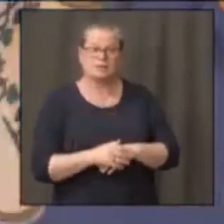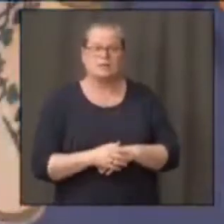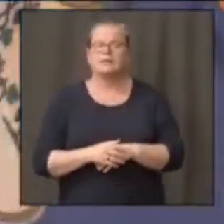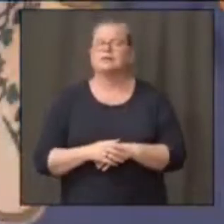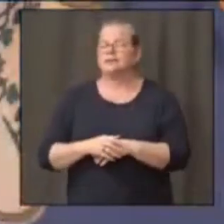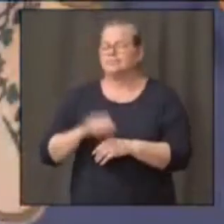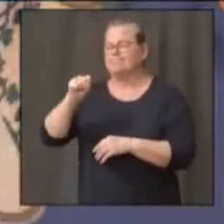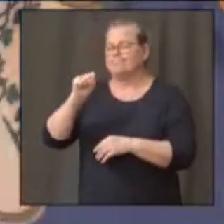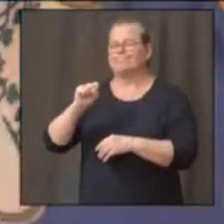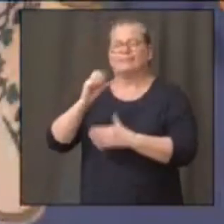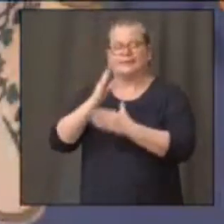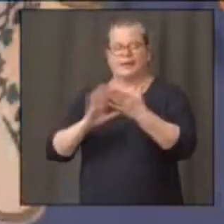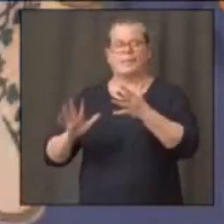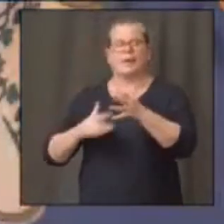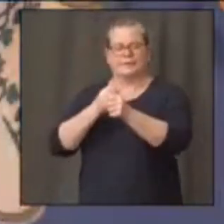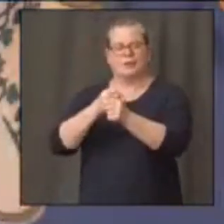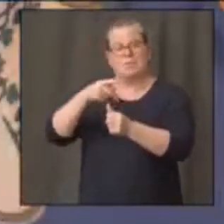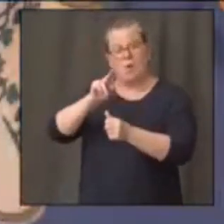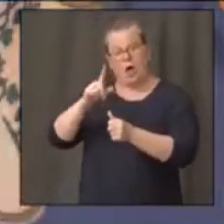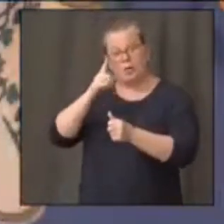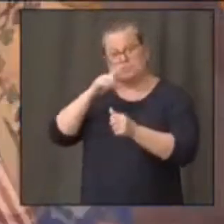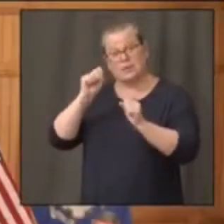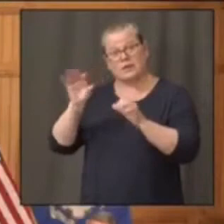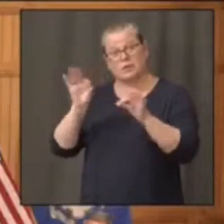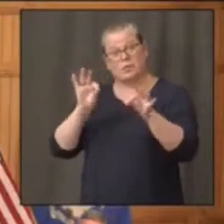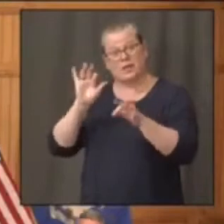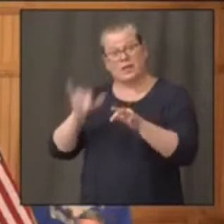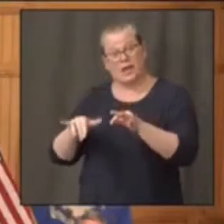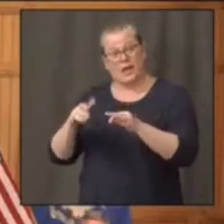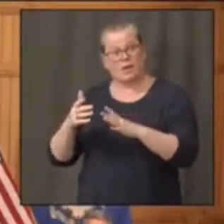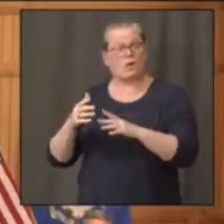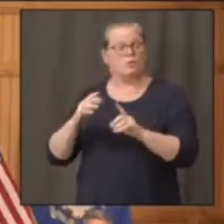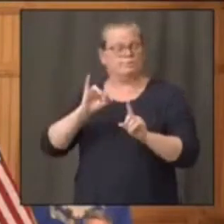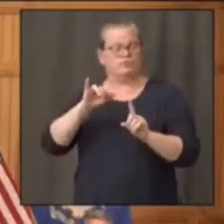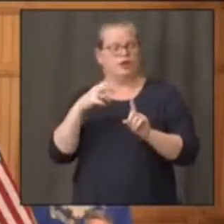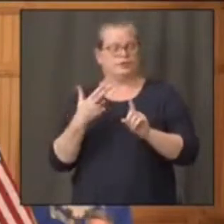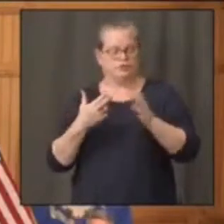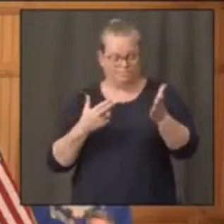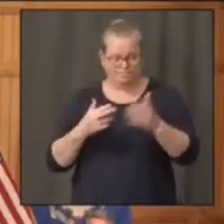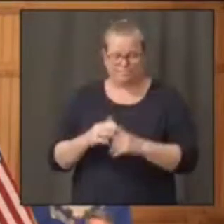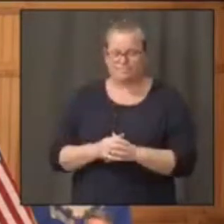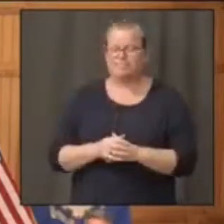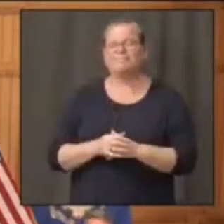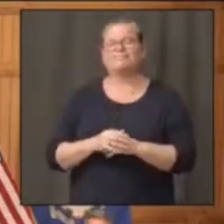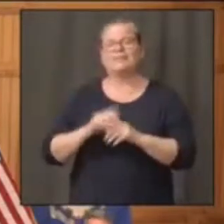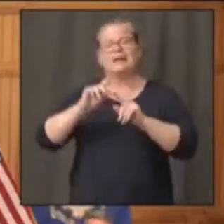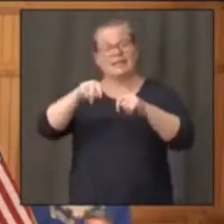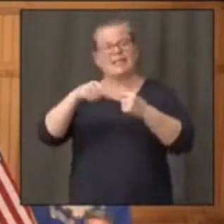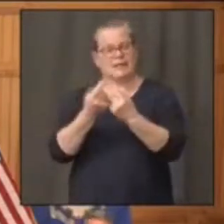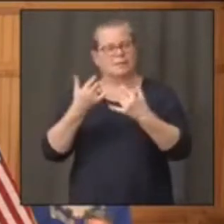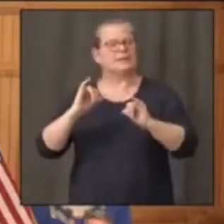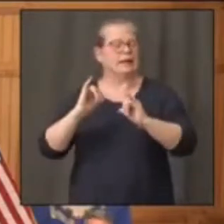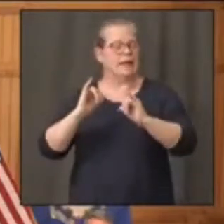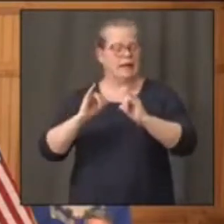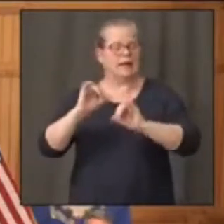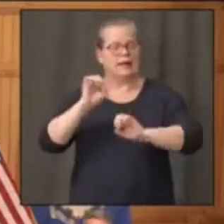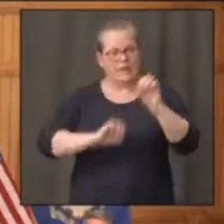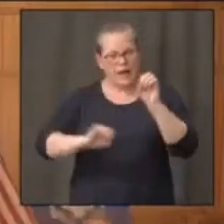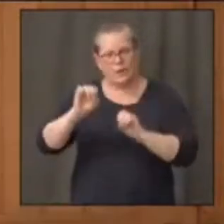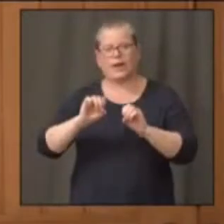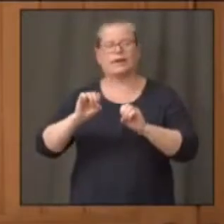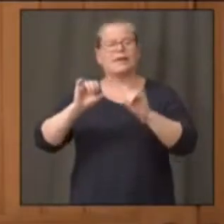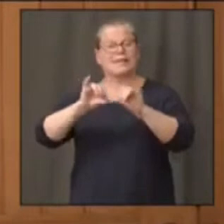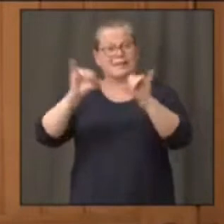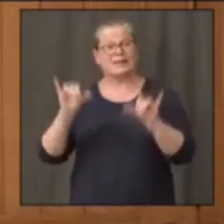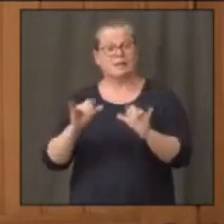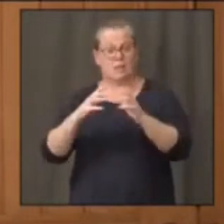there. Paul, can you speak to that? Yeah, no, the team's still evaluating it. The systems are back up. We're hopeful at this point that there won't